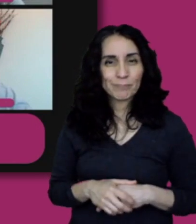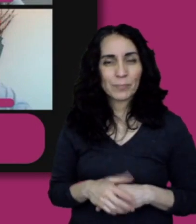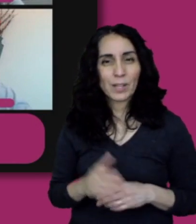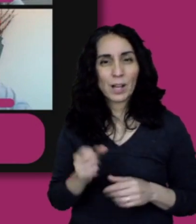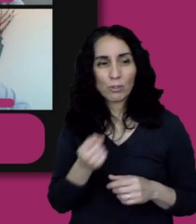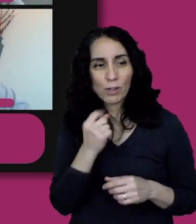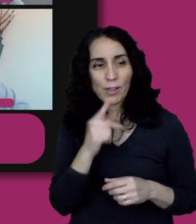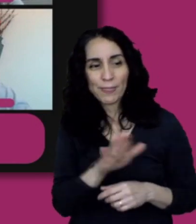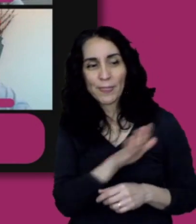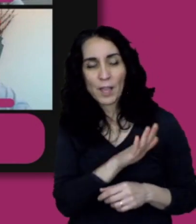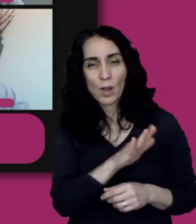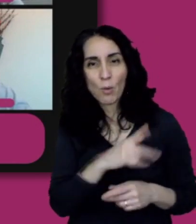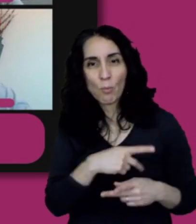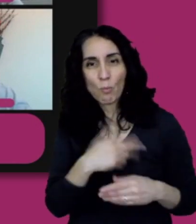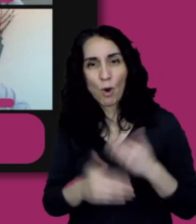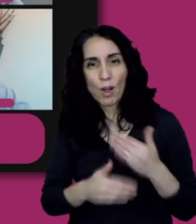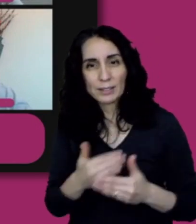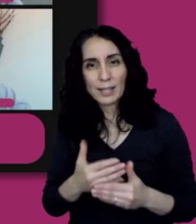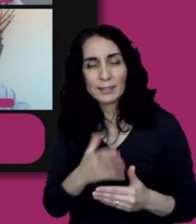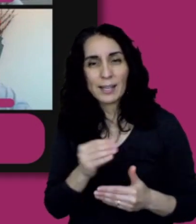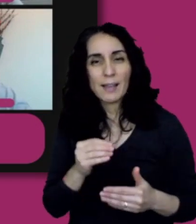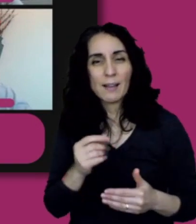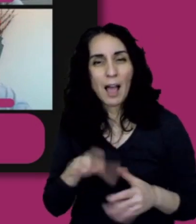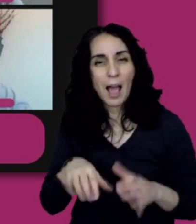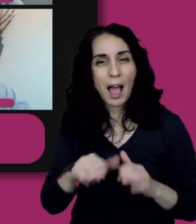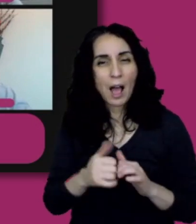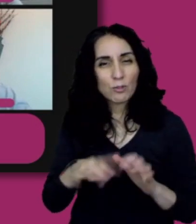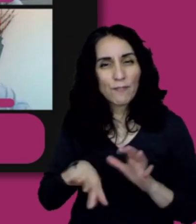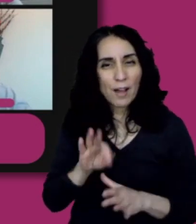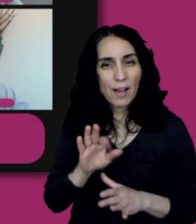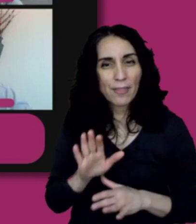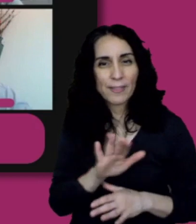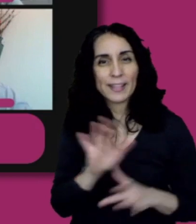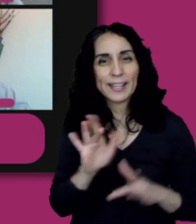then understanding their process and how you might find that gap?